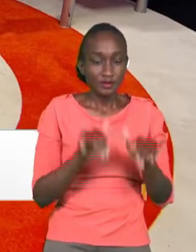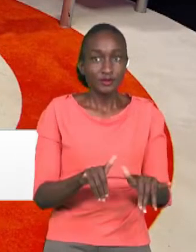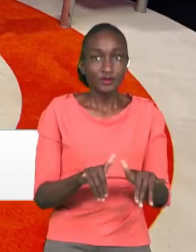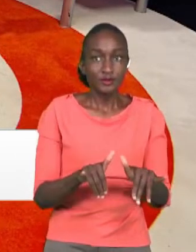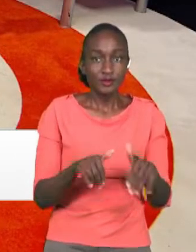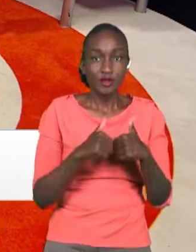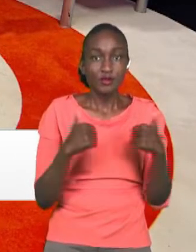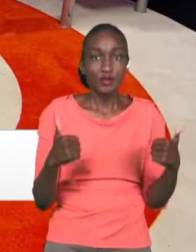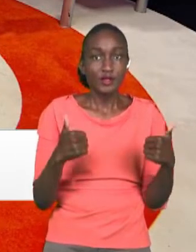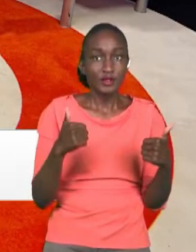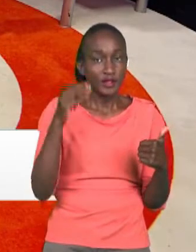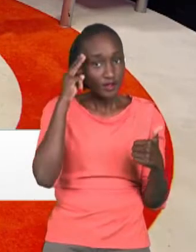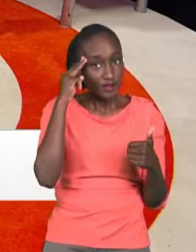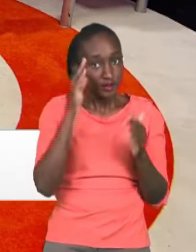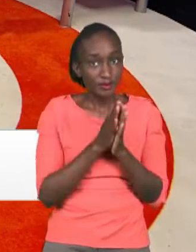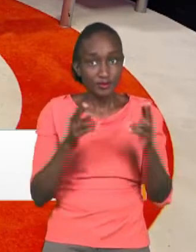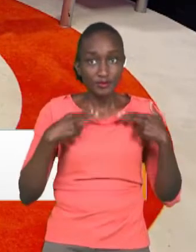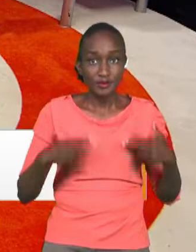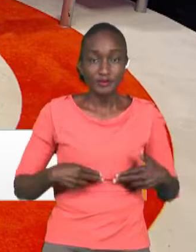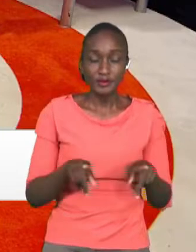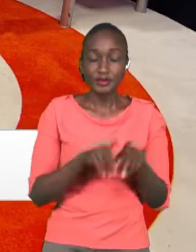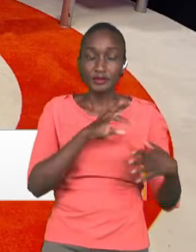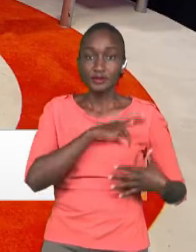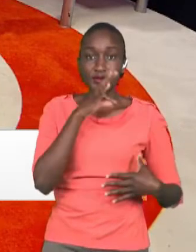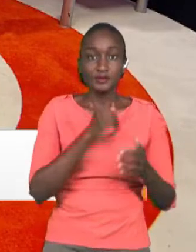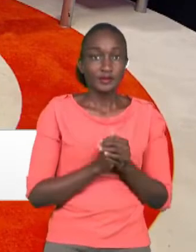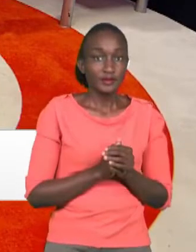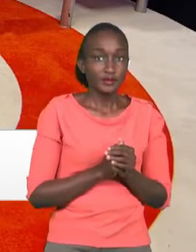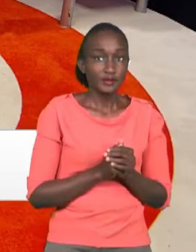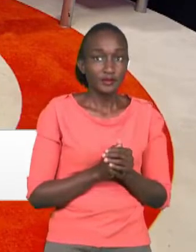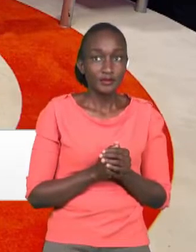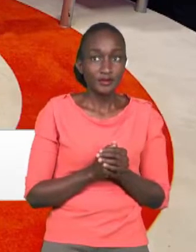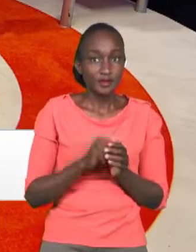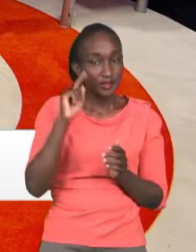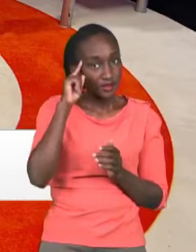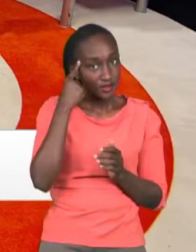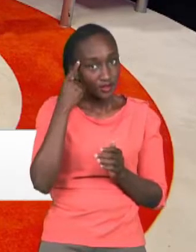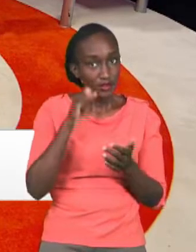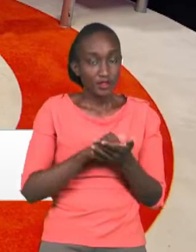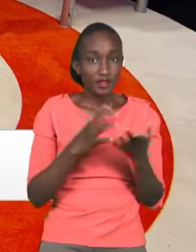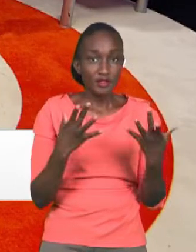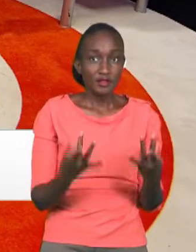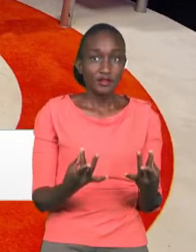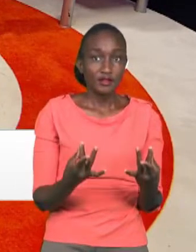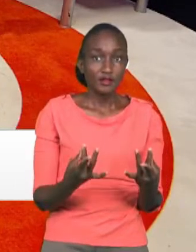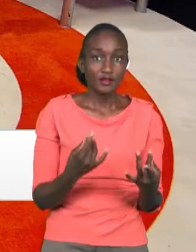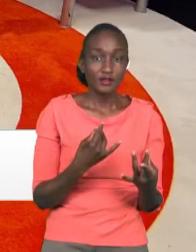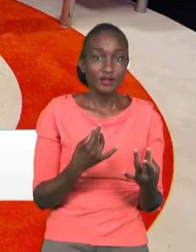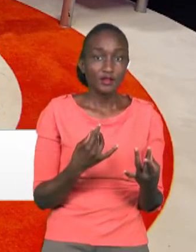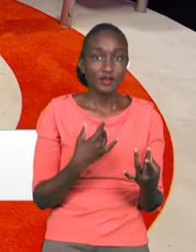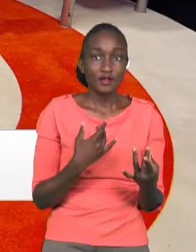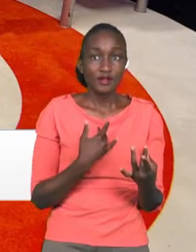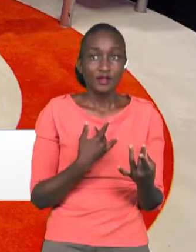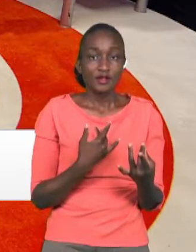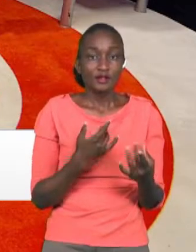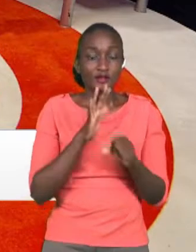fit physically, mentally, and spiritually. So, I don't feel so that there is any discrimination between